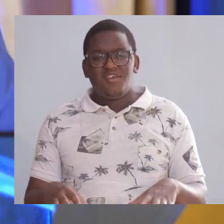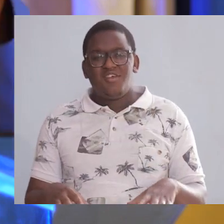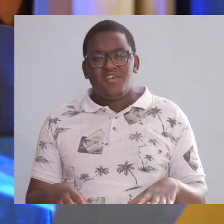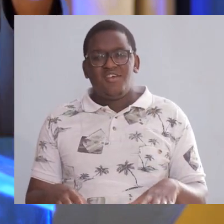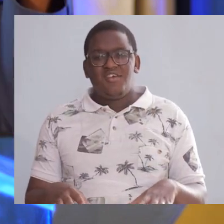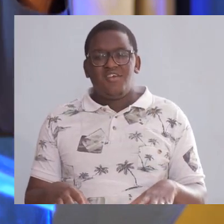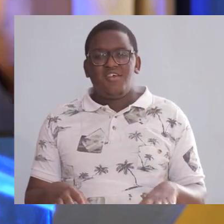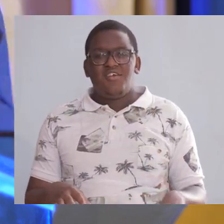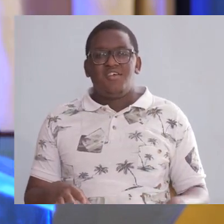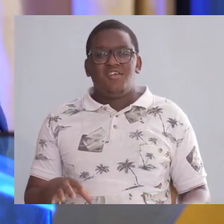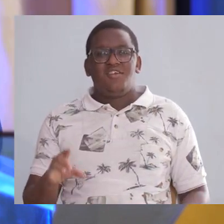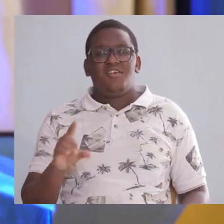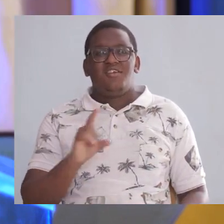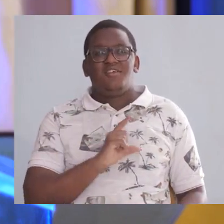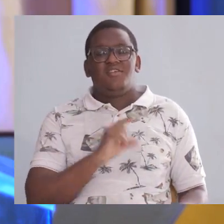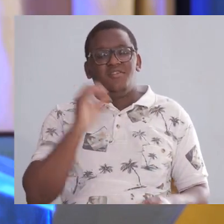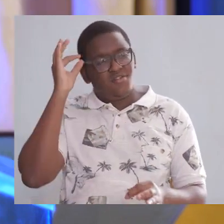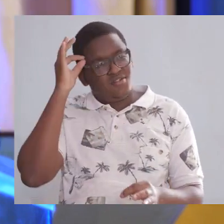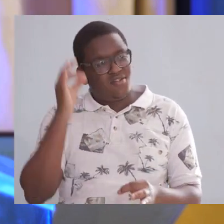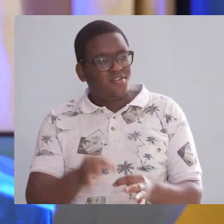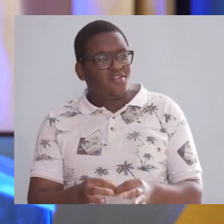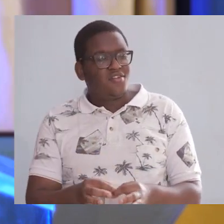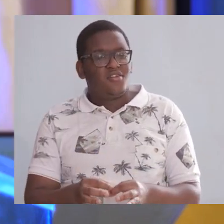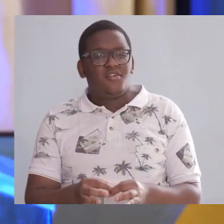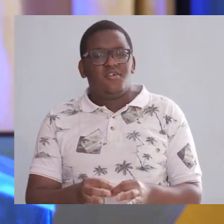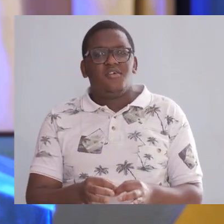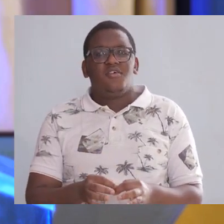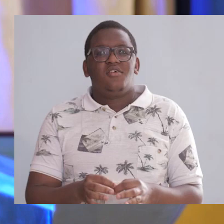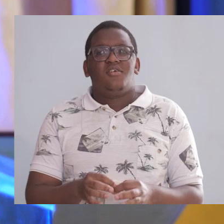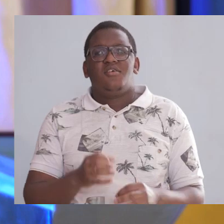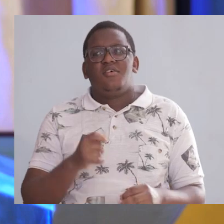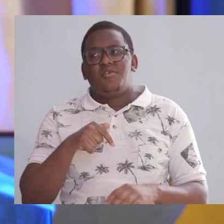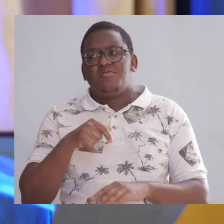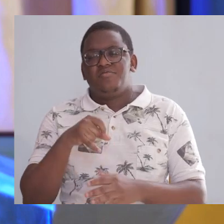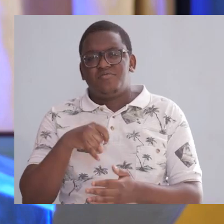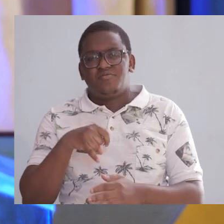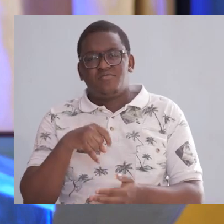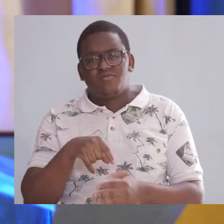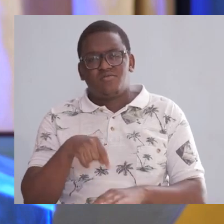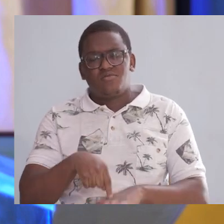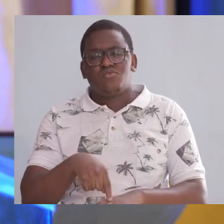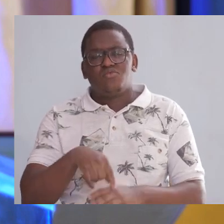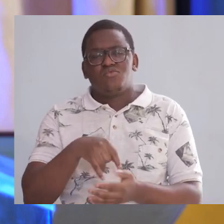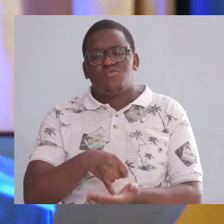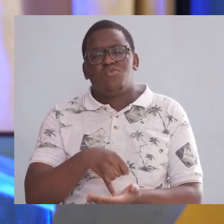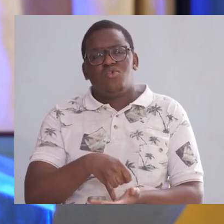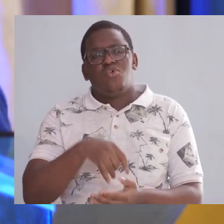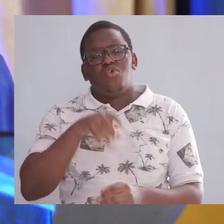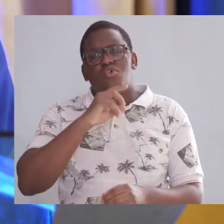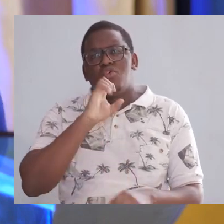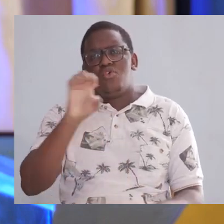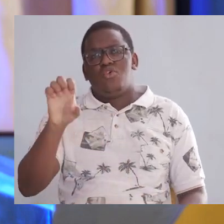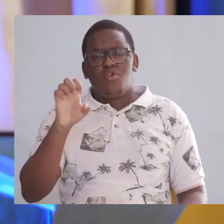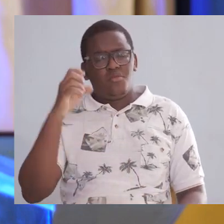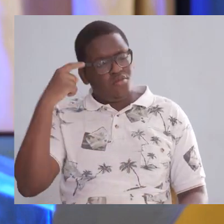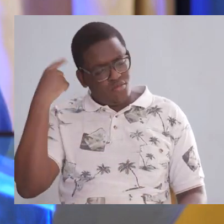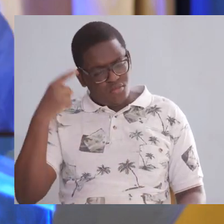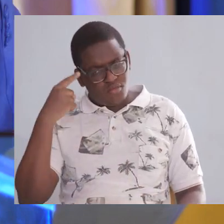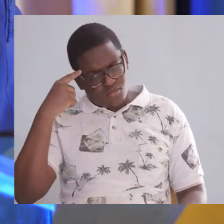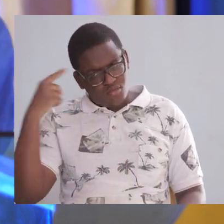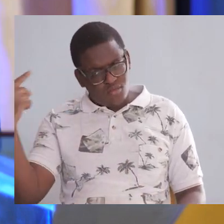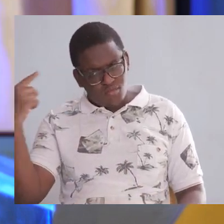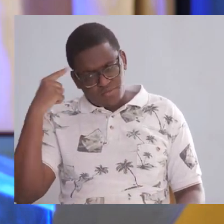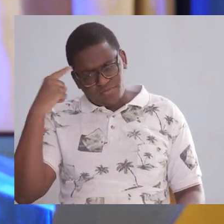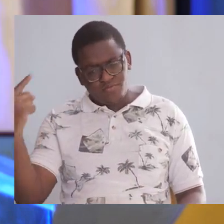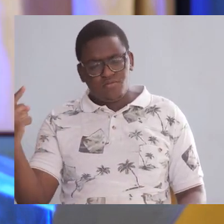Lord to those who are faithful to him. With those few many words, continue to ponder about this commandment that you shall not steal. Our country